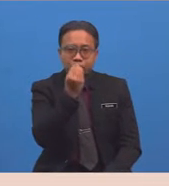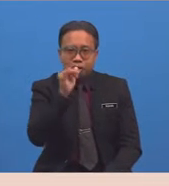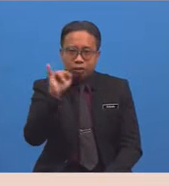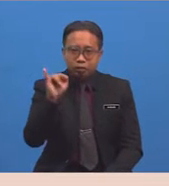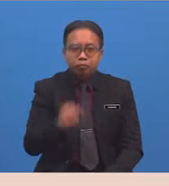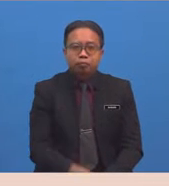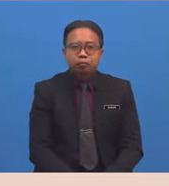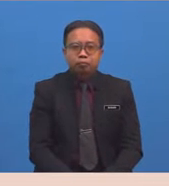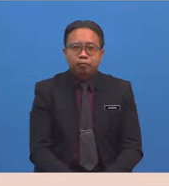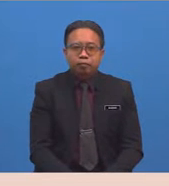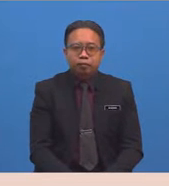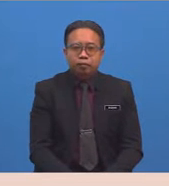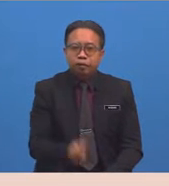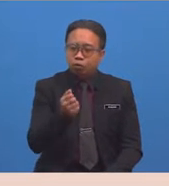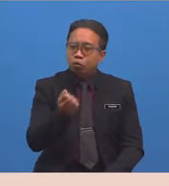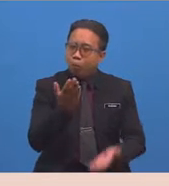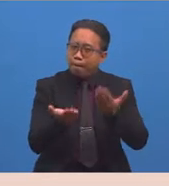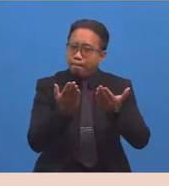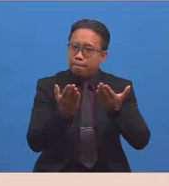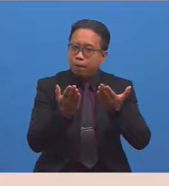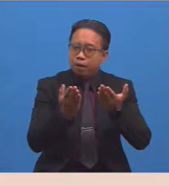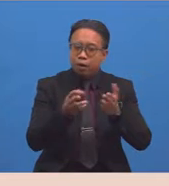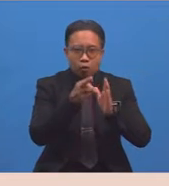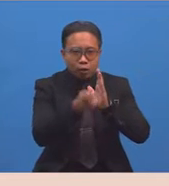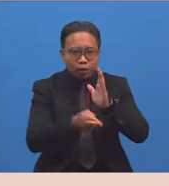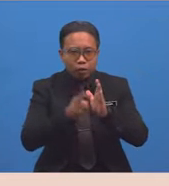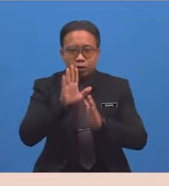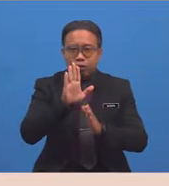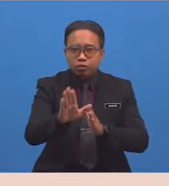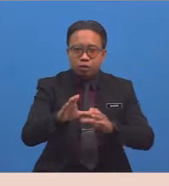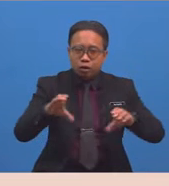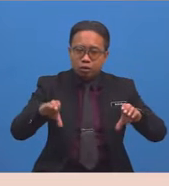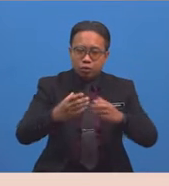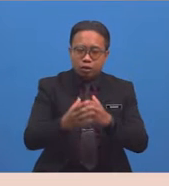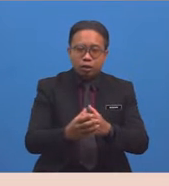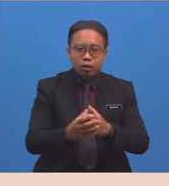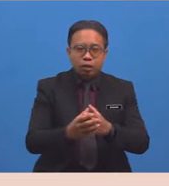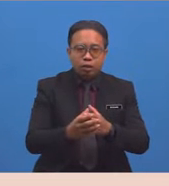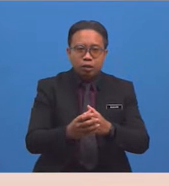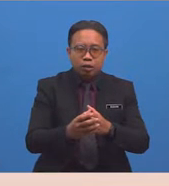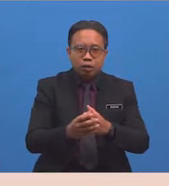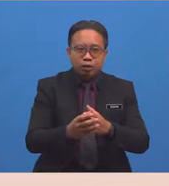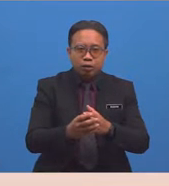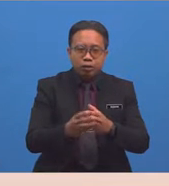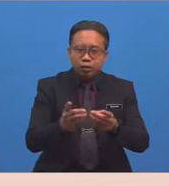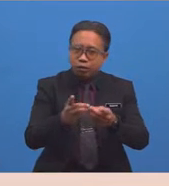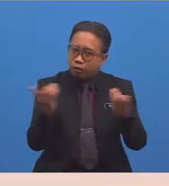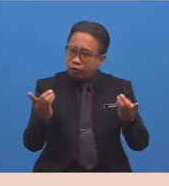dad eating. You may even record yourself